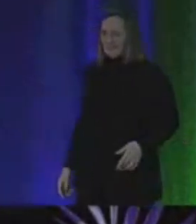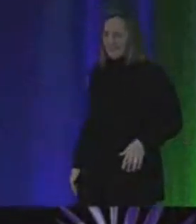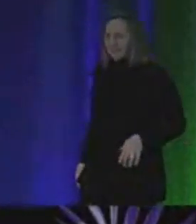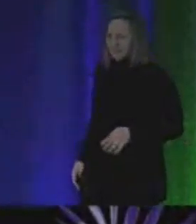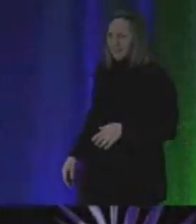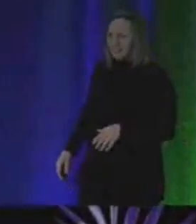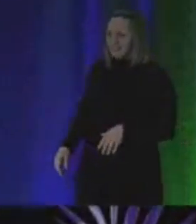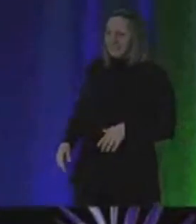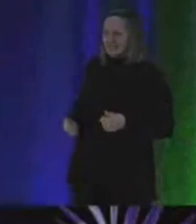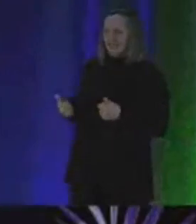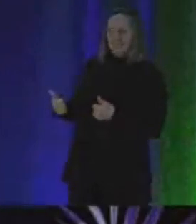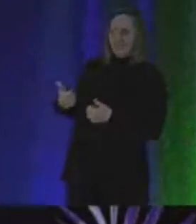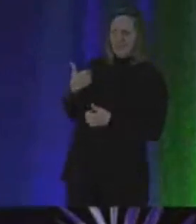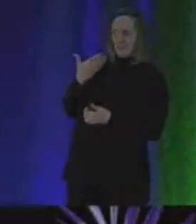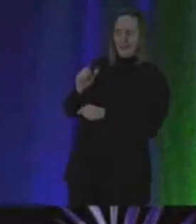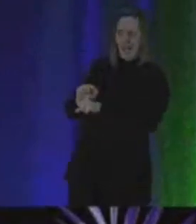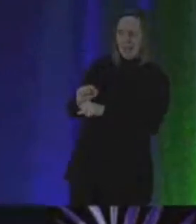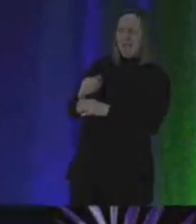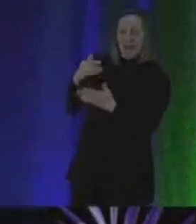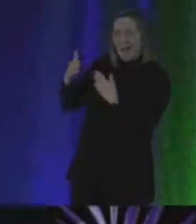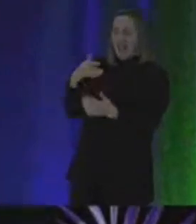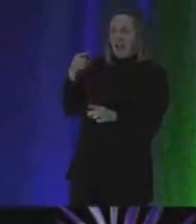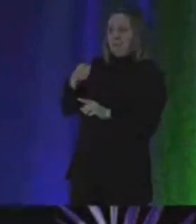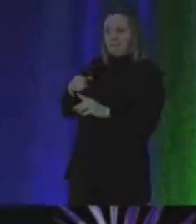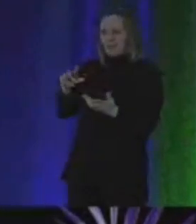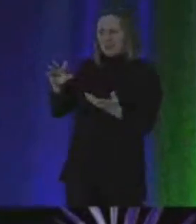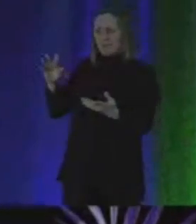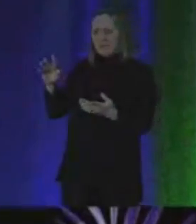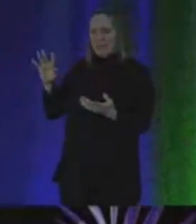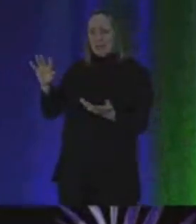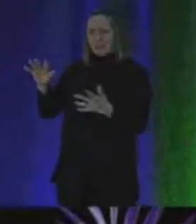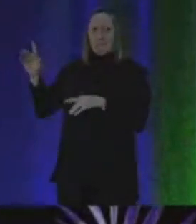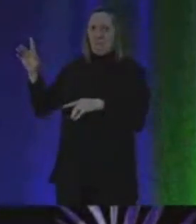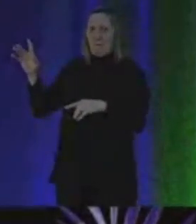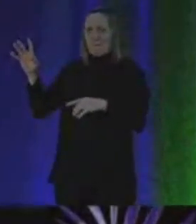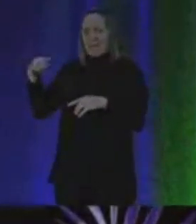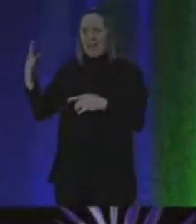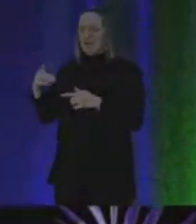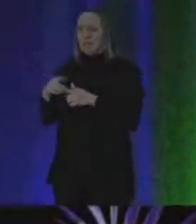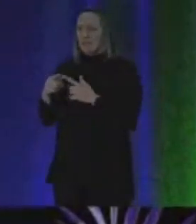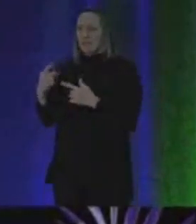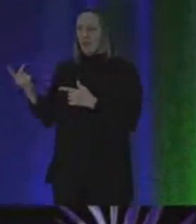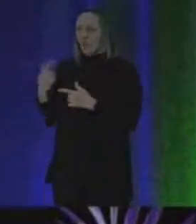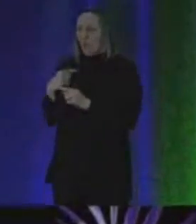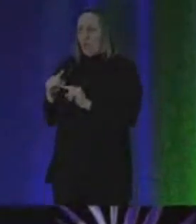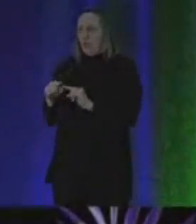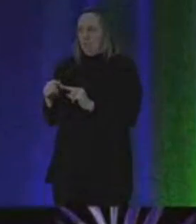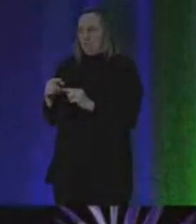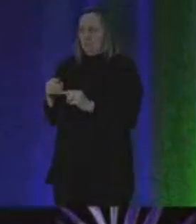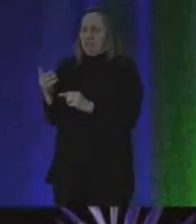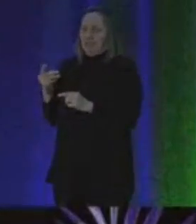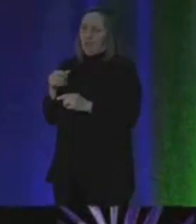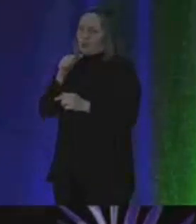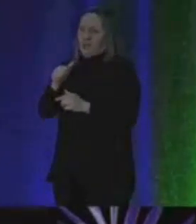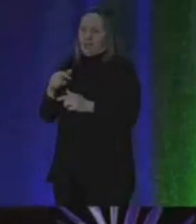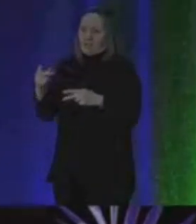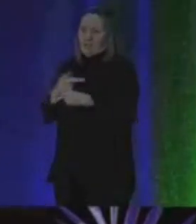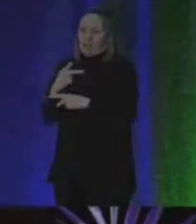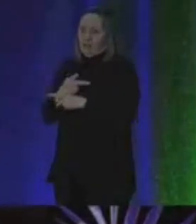Nice job, buddy. But yeah, it was bananas. But I would have, neither of us would have figured it out if it wasn't for